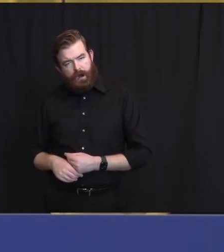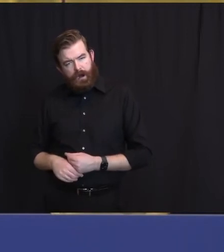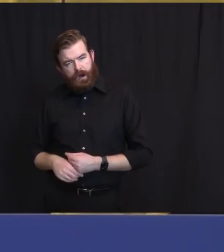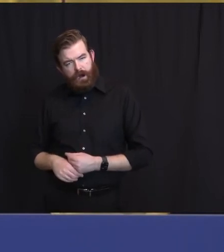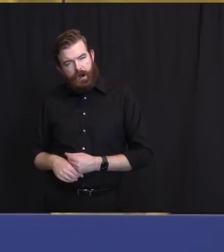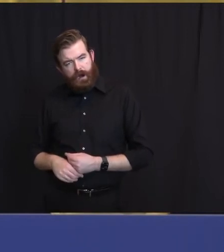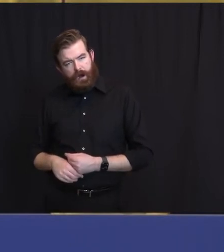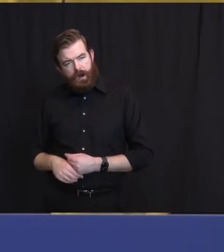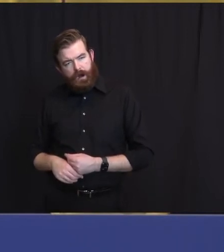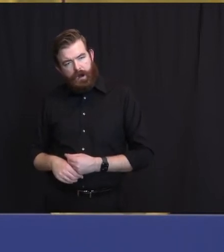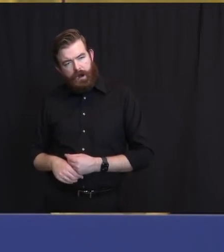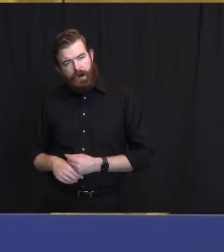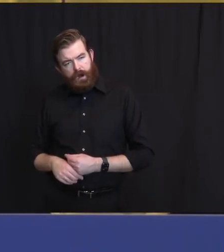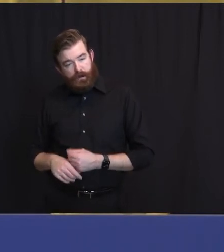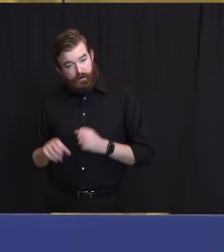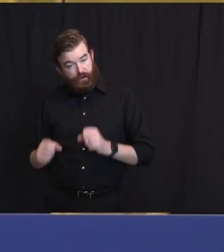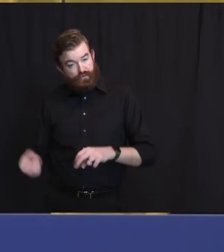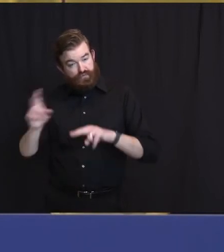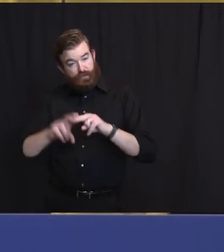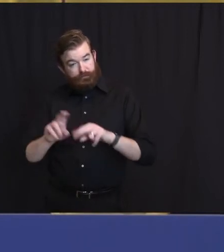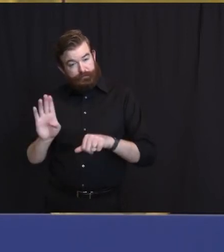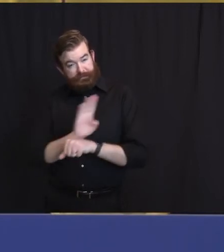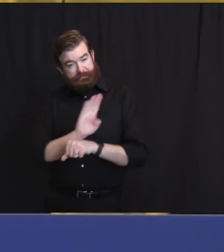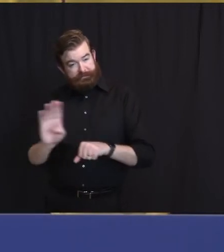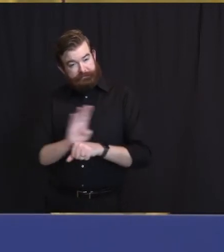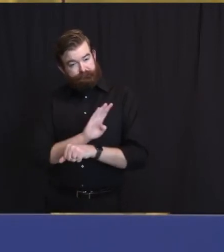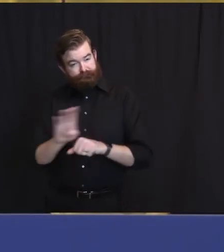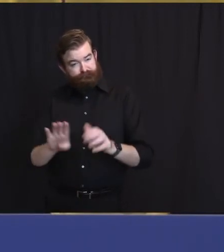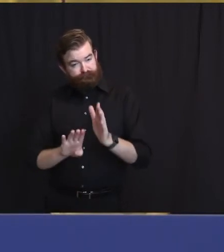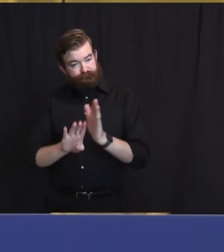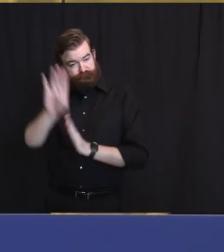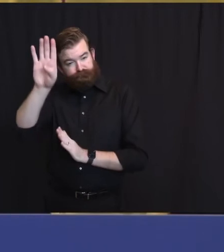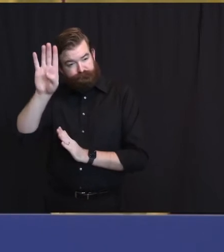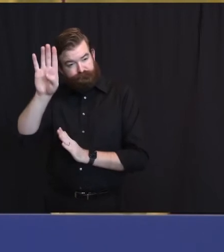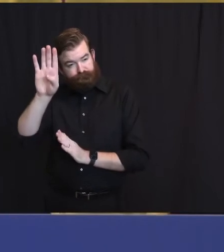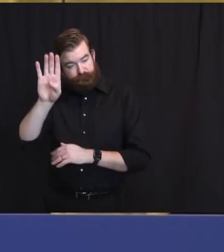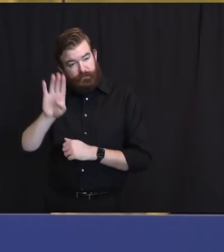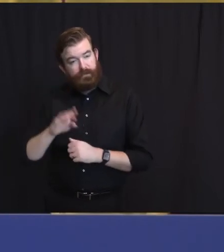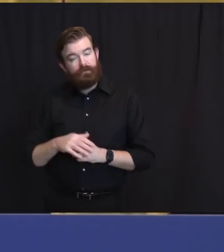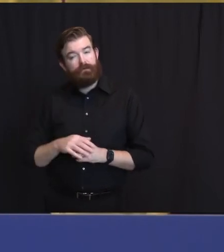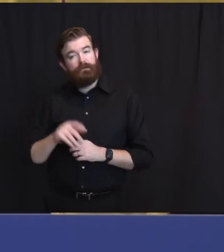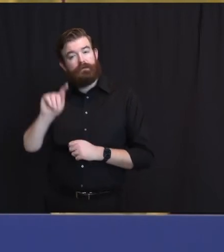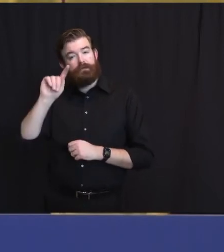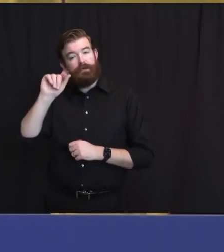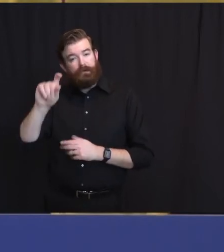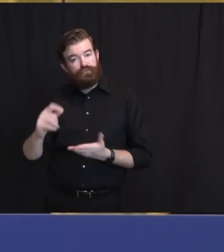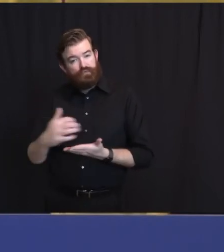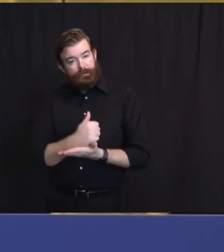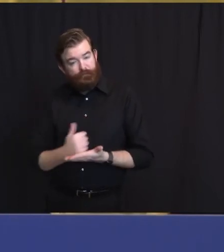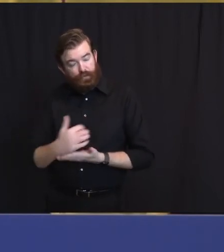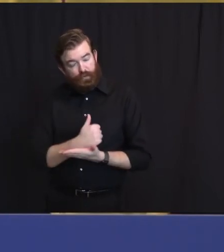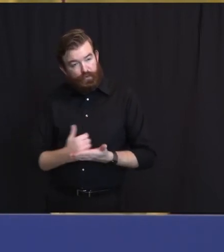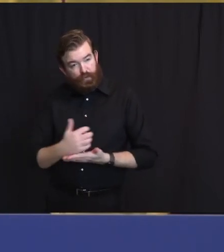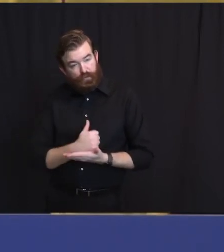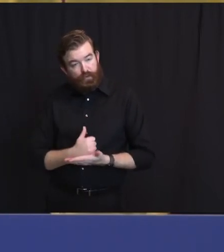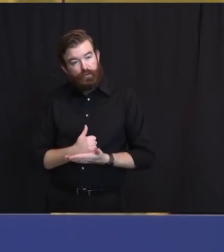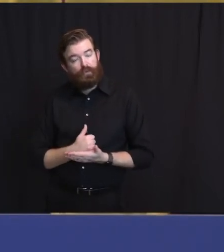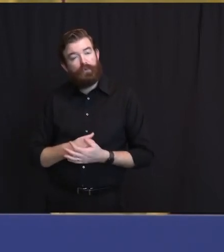activity and more taxes? And how can you reconcile borrowing $4 billion and then forego more than $11 billion in tax revenue over 7